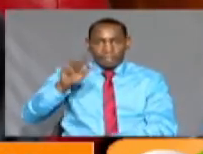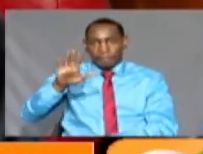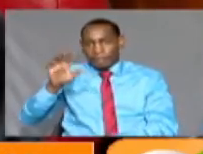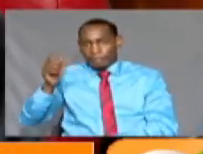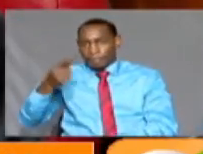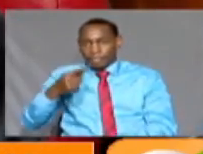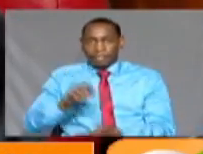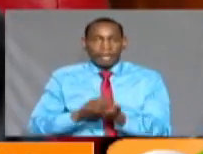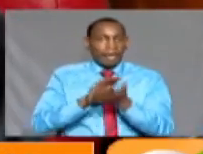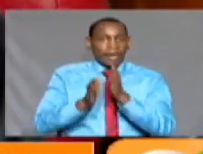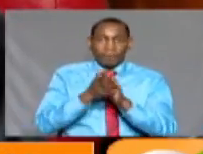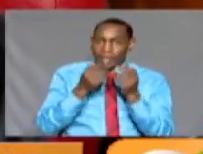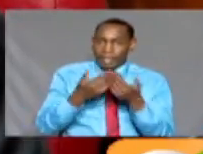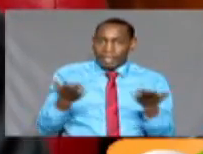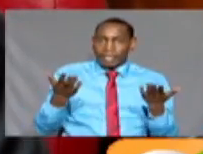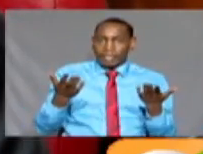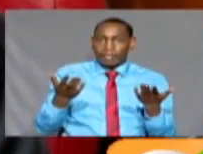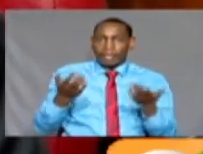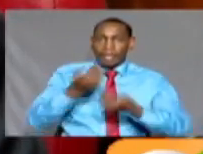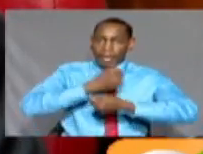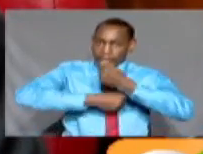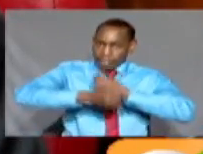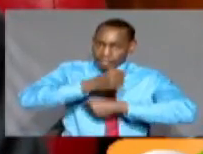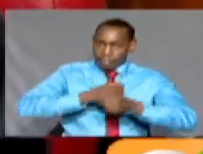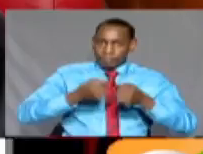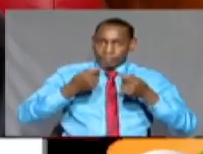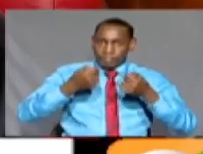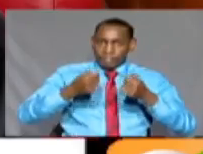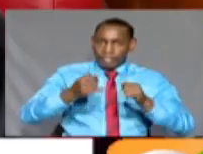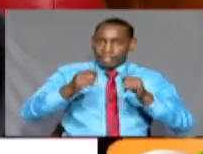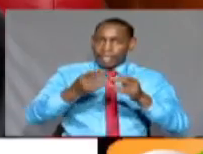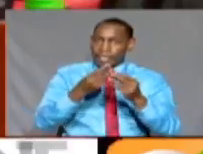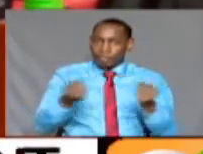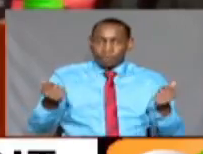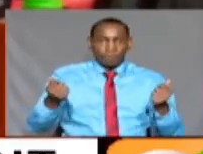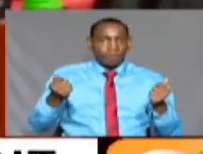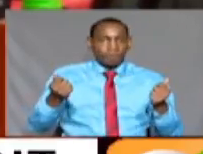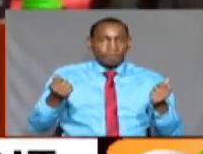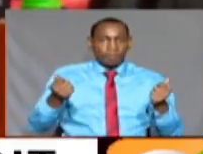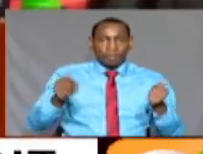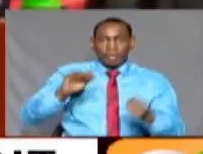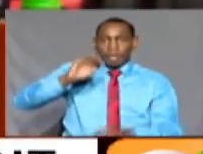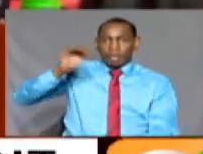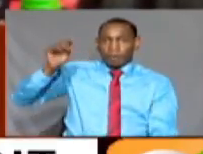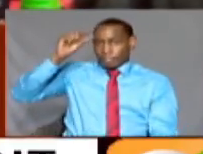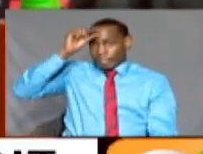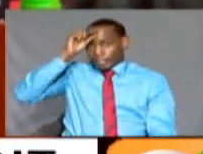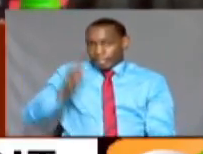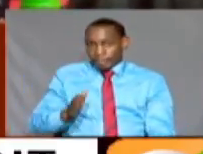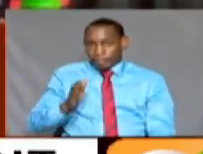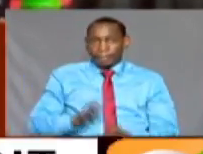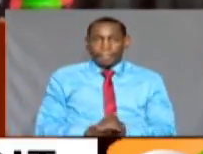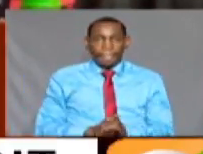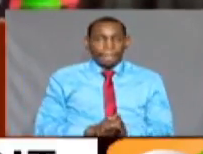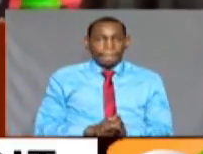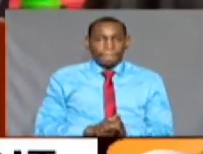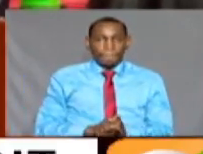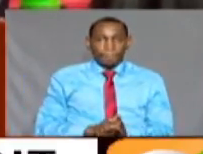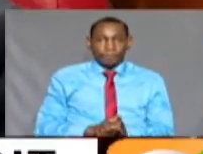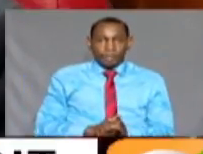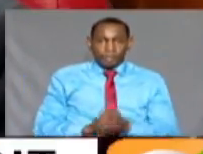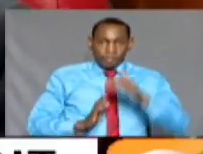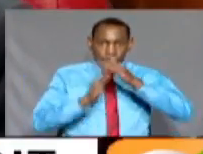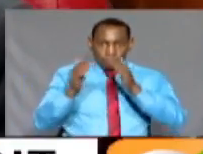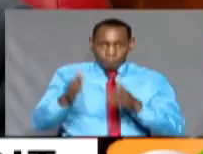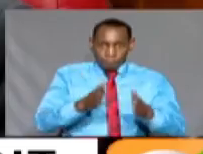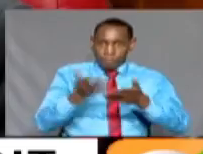has not been any proactive attempt to resolve it on the part of the county governor. The main avenue